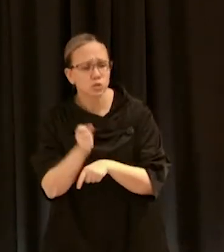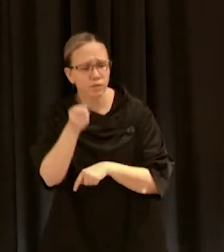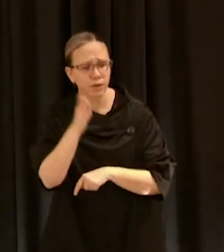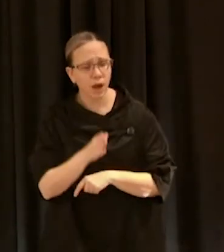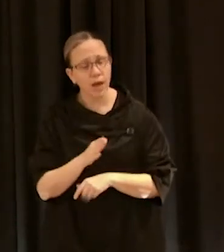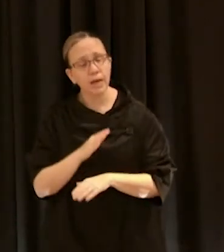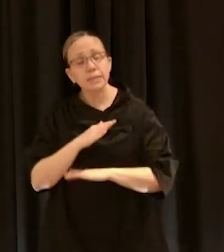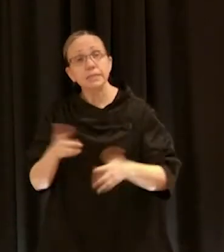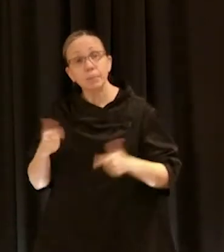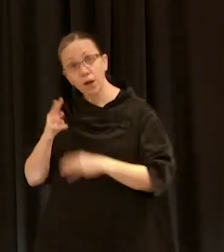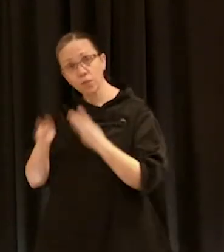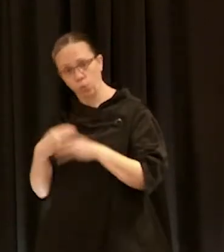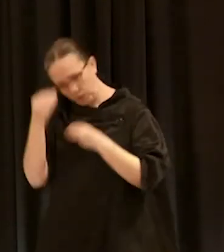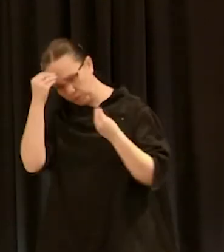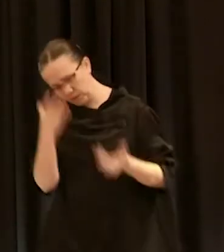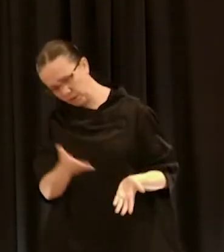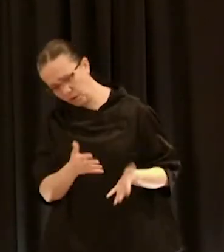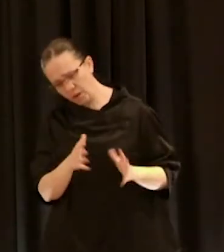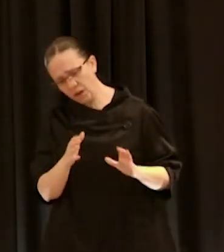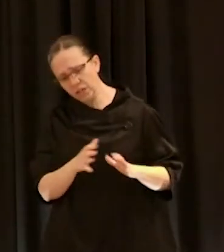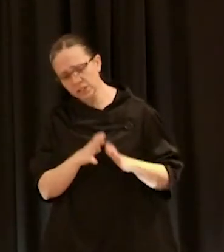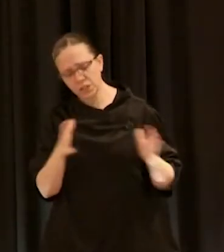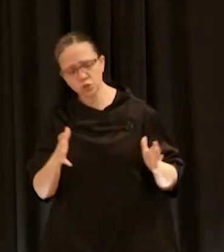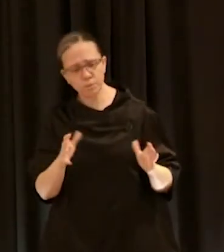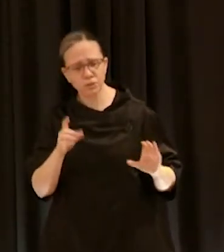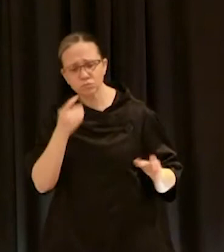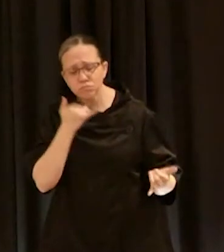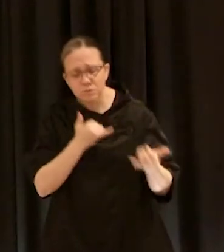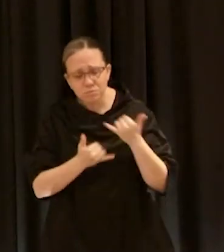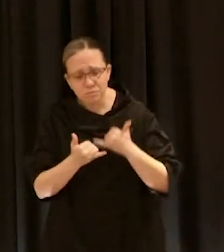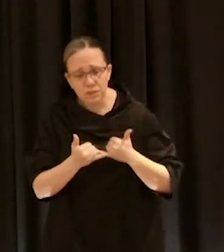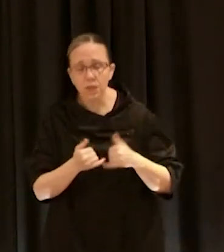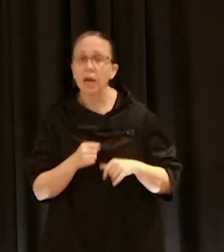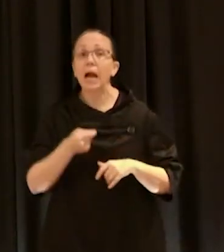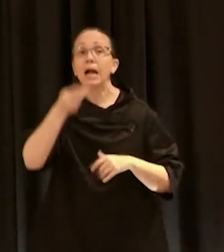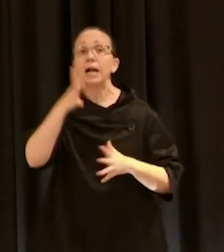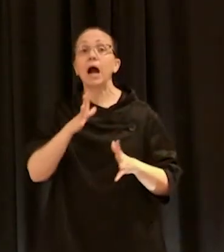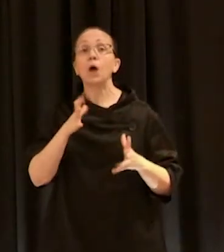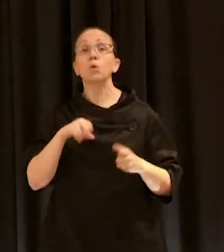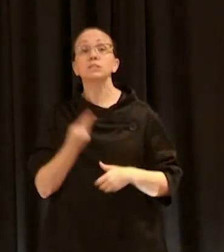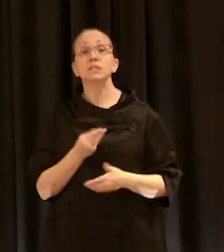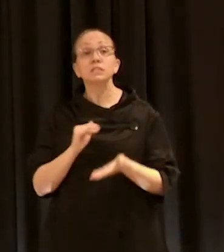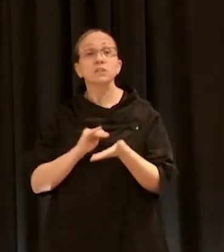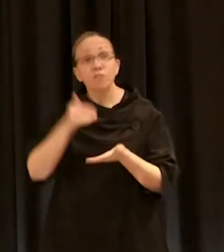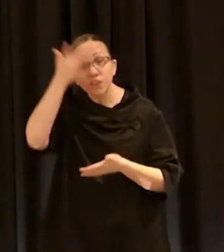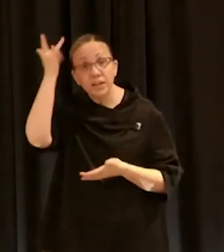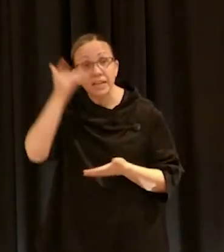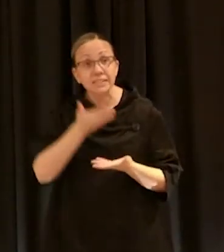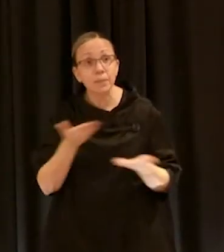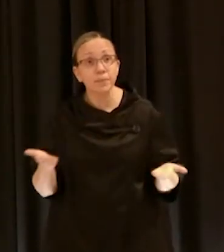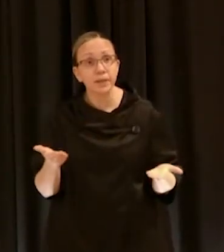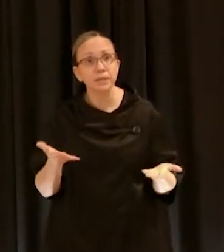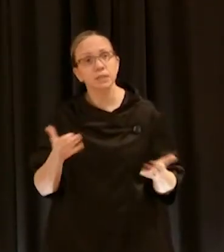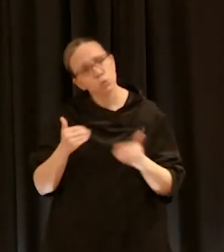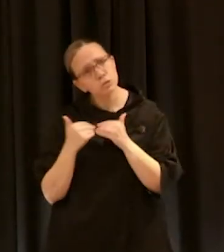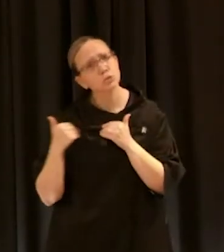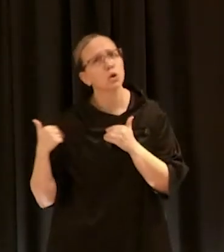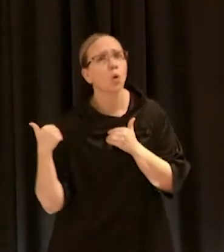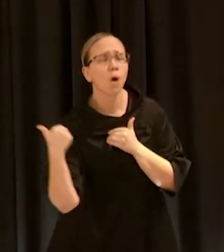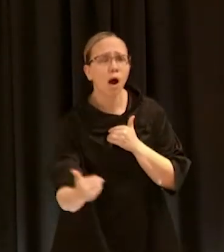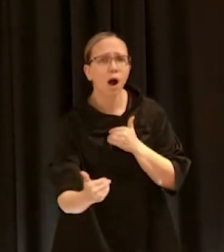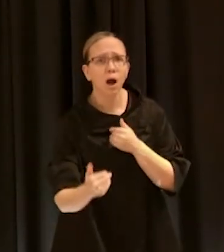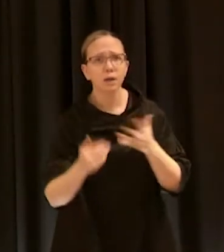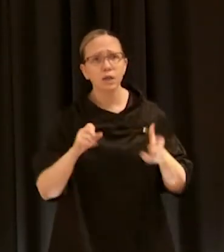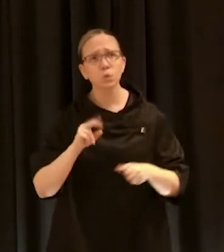the world tell you that you've done too much. God wants us to forget some things. He wants us to move forward.